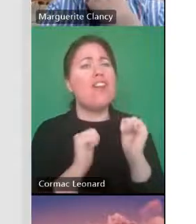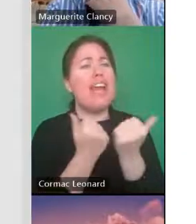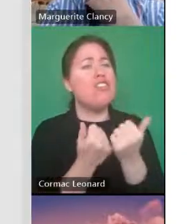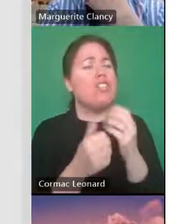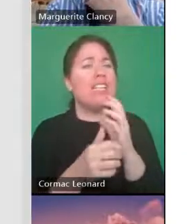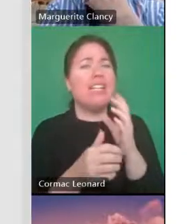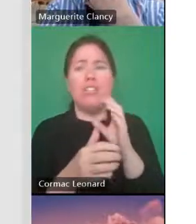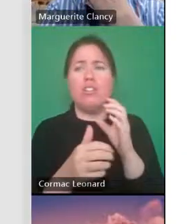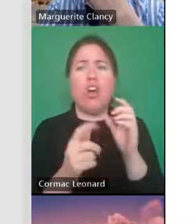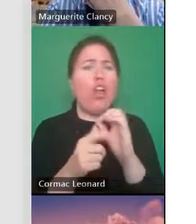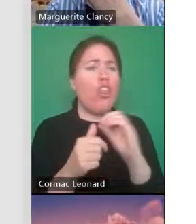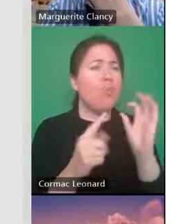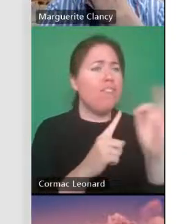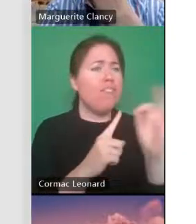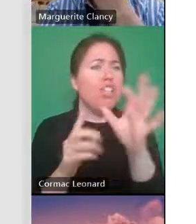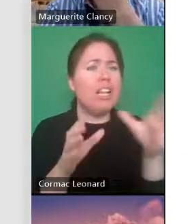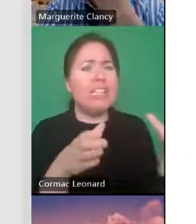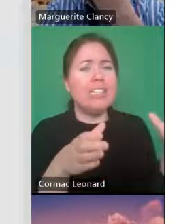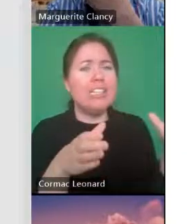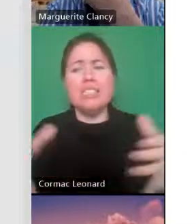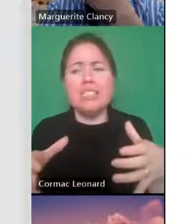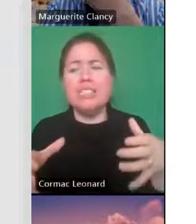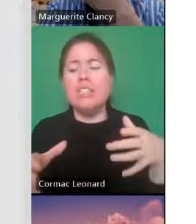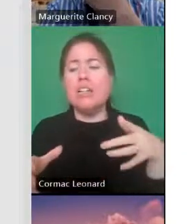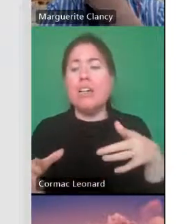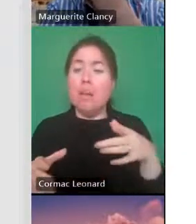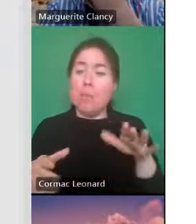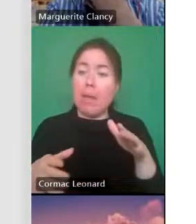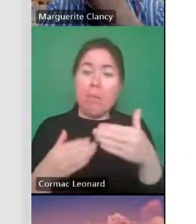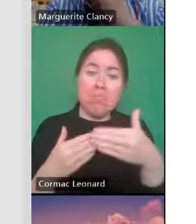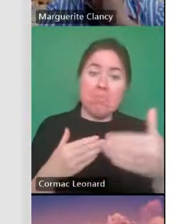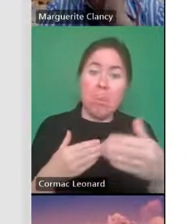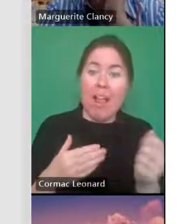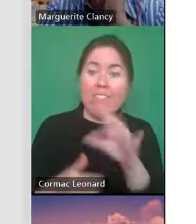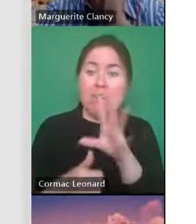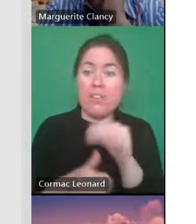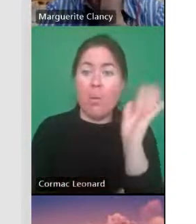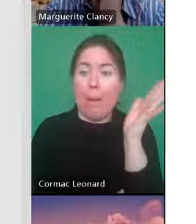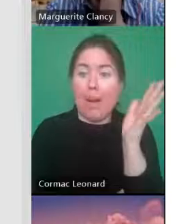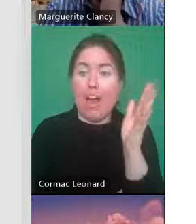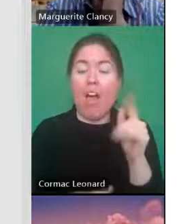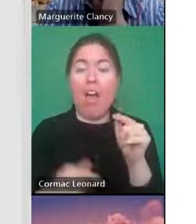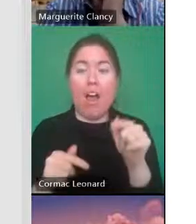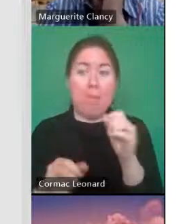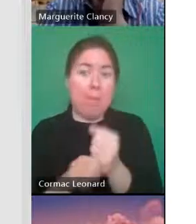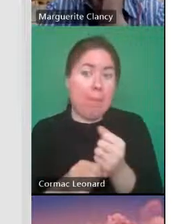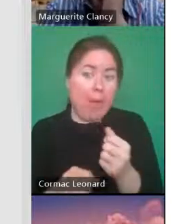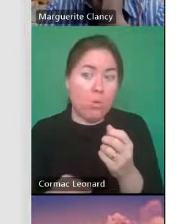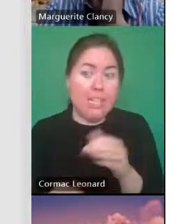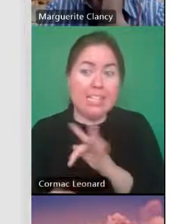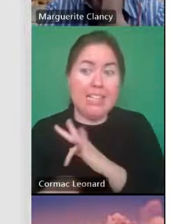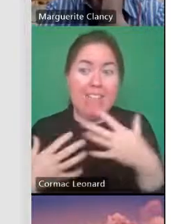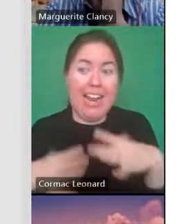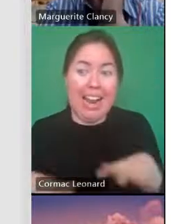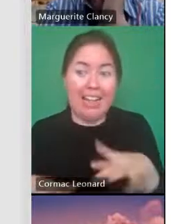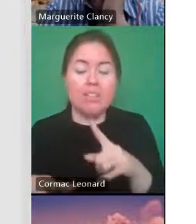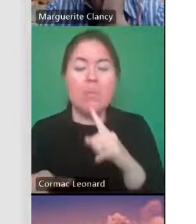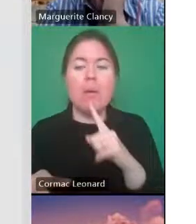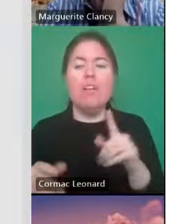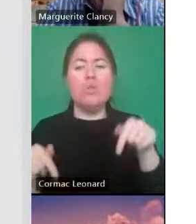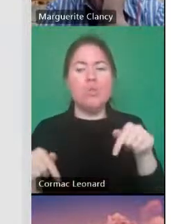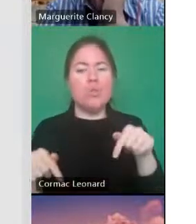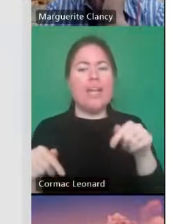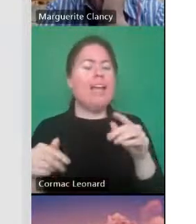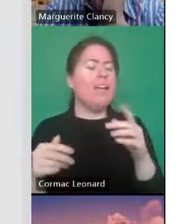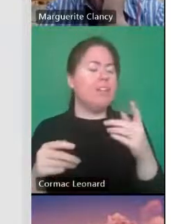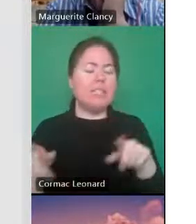It's something perhaps going forward we'll do a specific webinar on. But I think for today is the same message. If you're